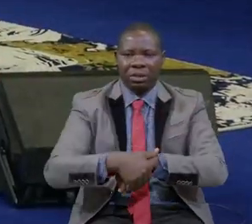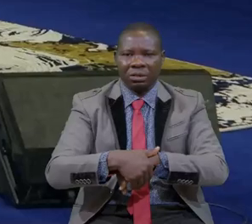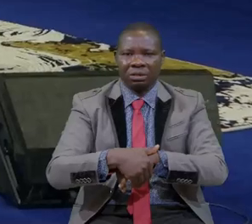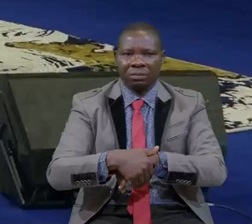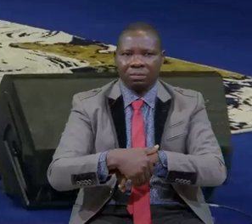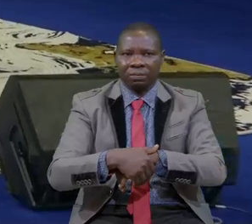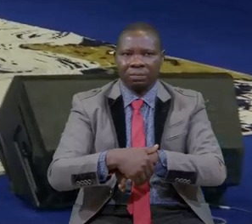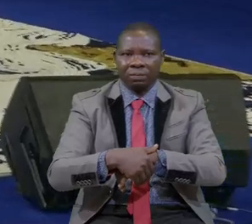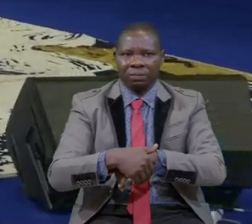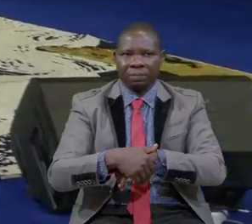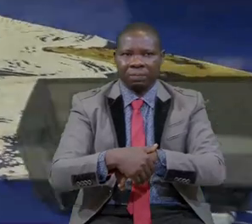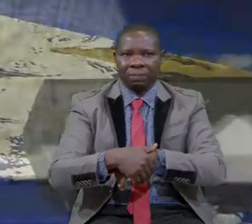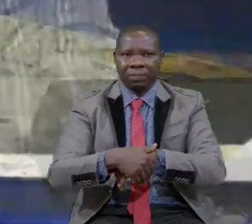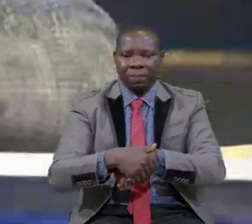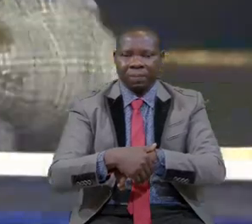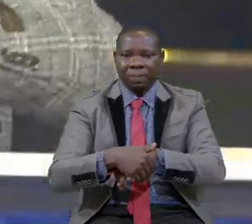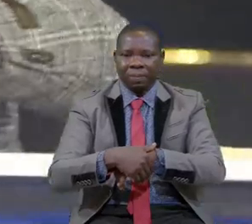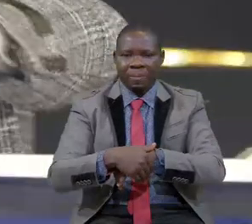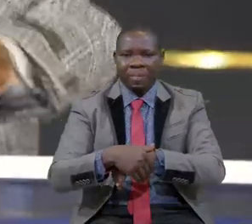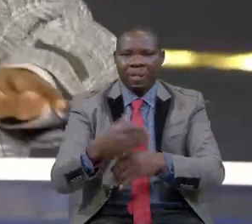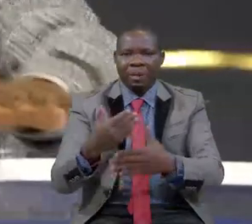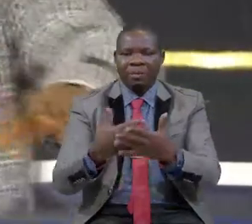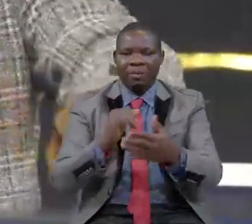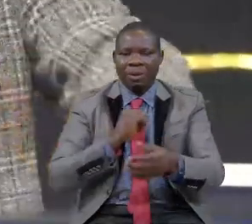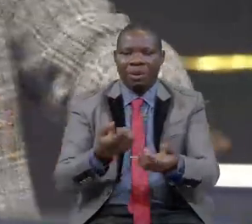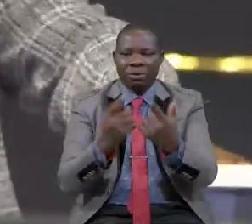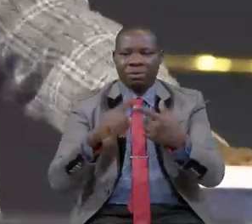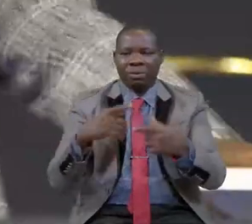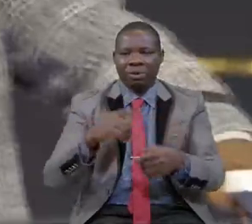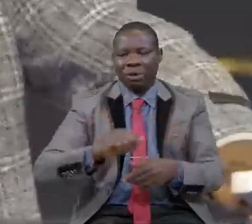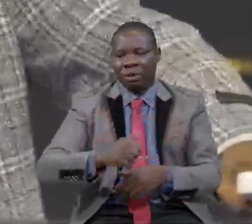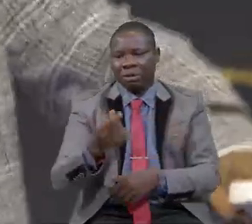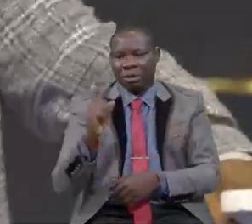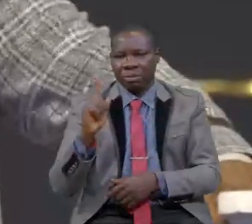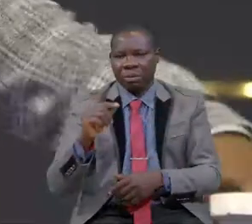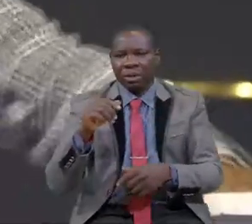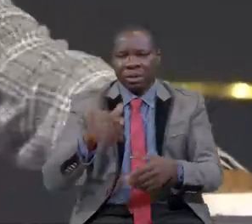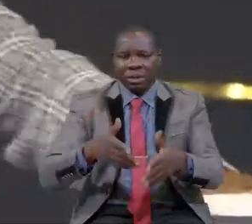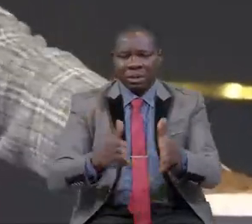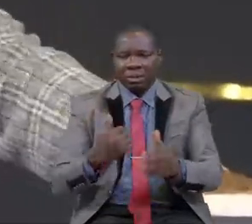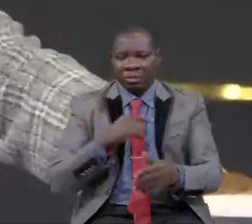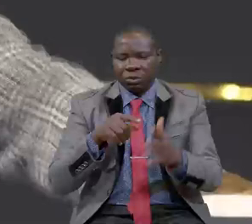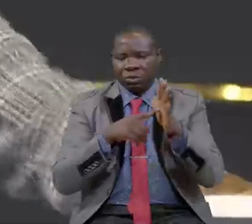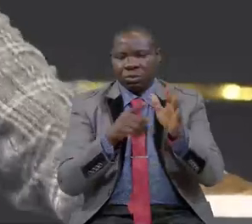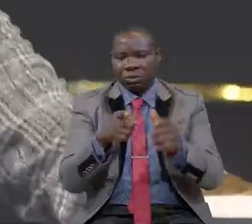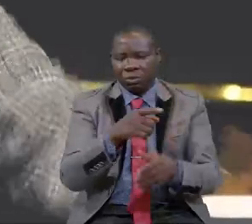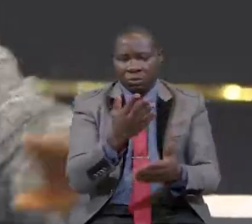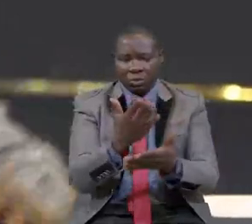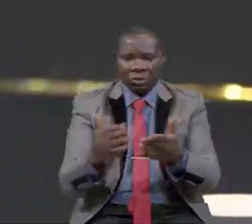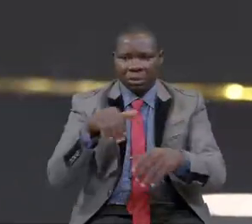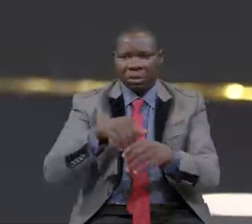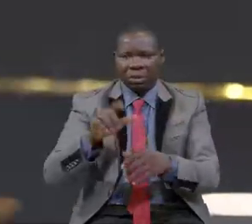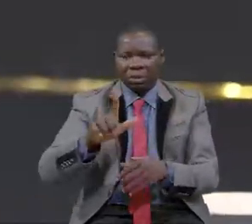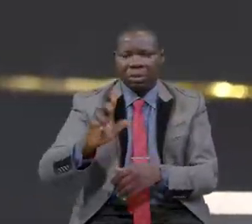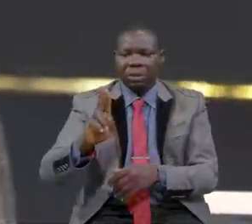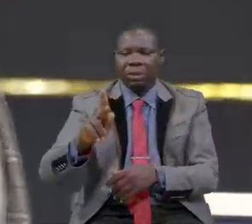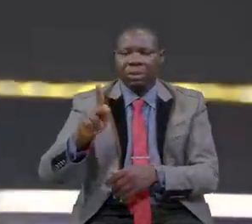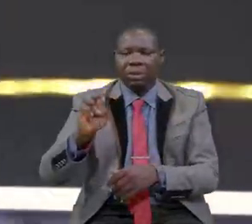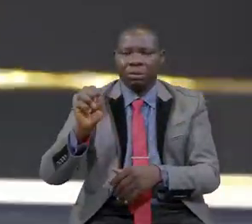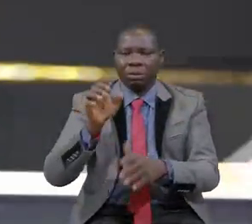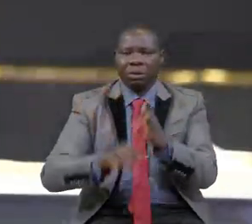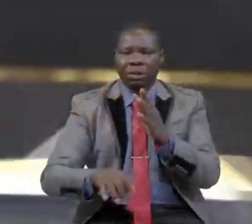that redemption, let me show you something in Luke chapter 16, reading from verse 15. Because when